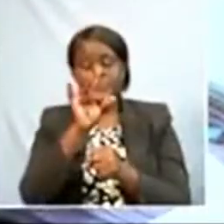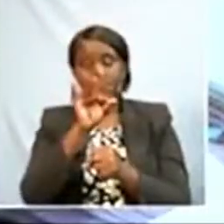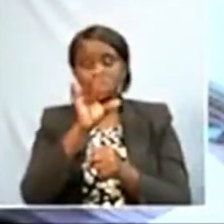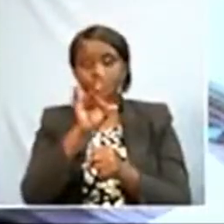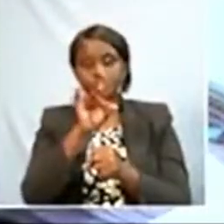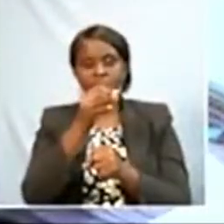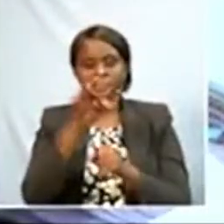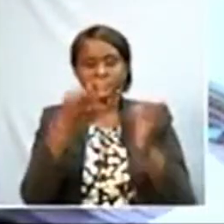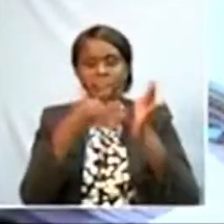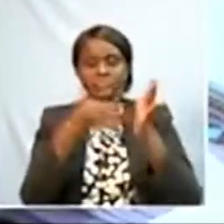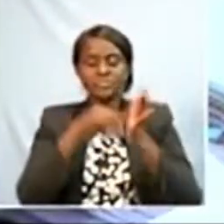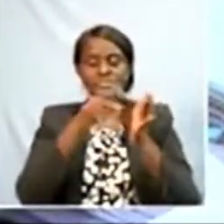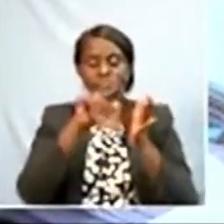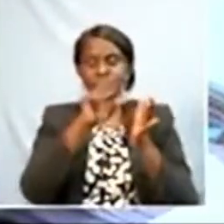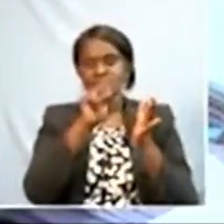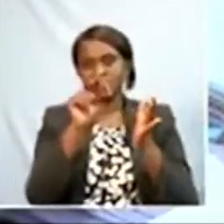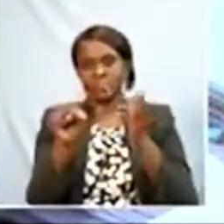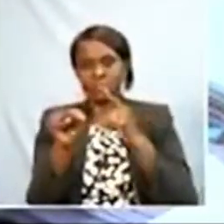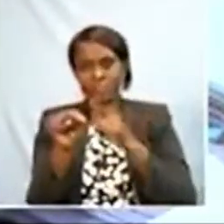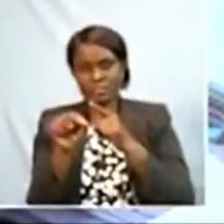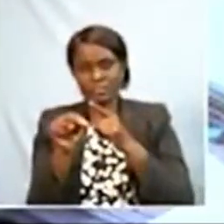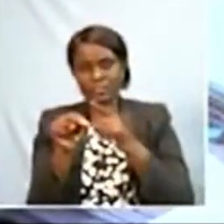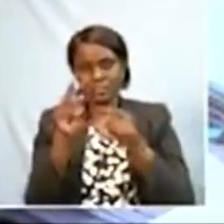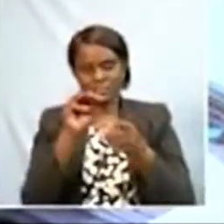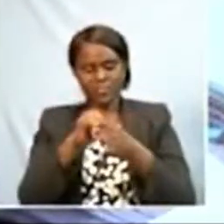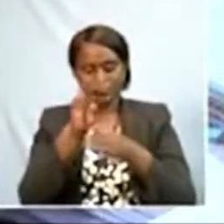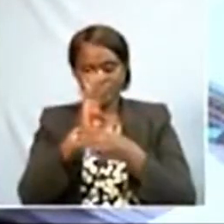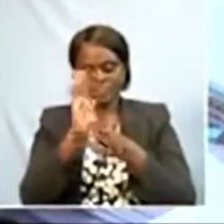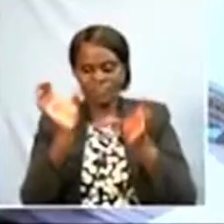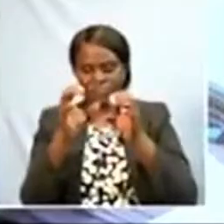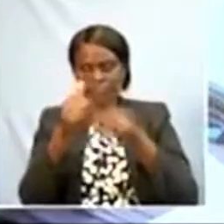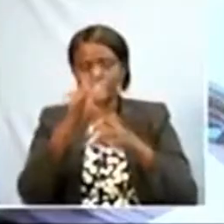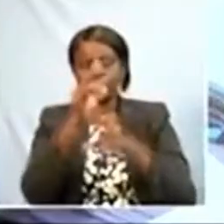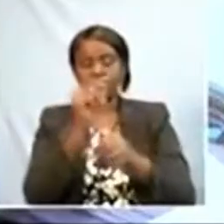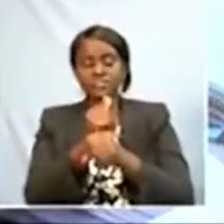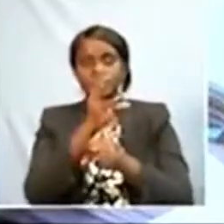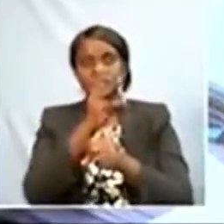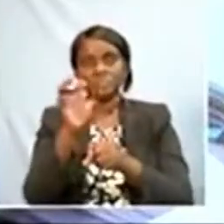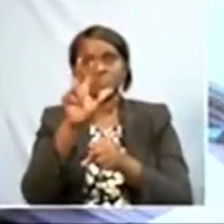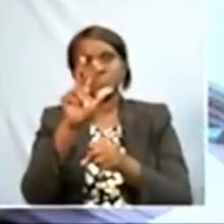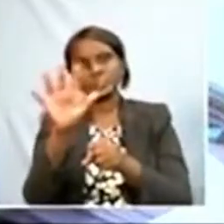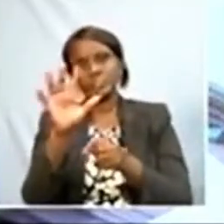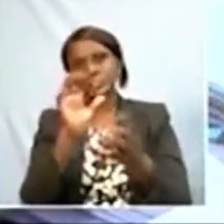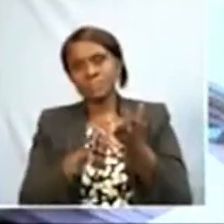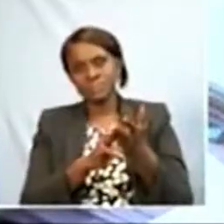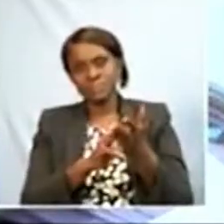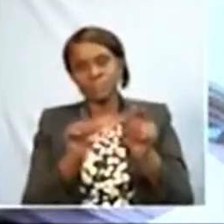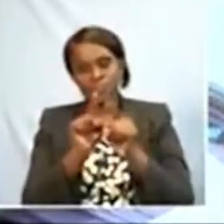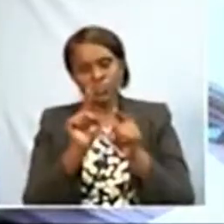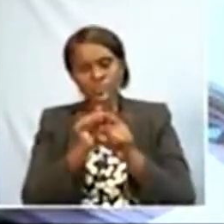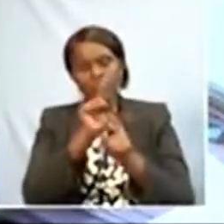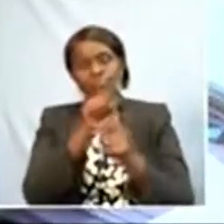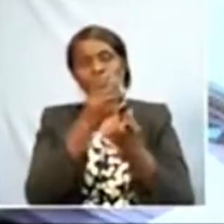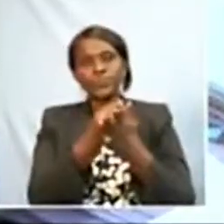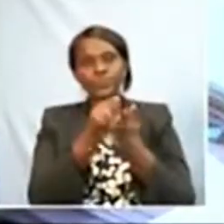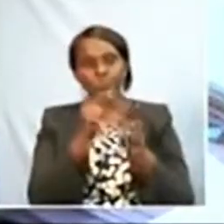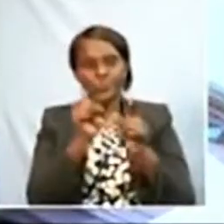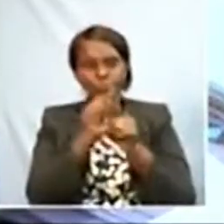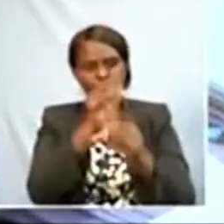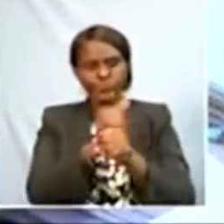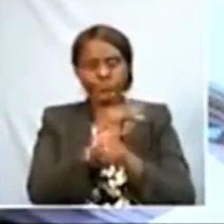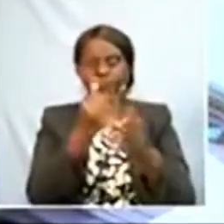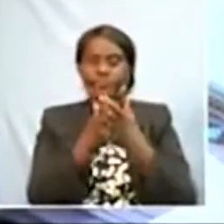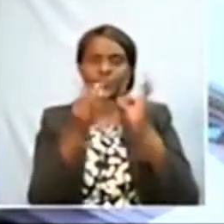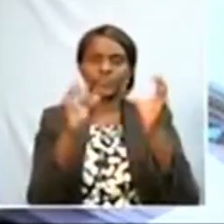of February 2022, MBALA Council received 635,000. And this money was received by all